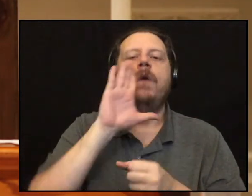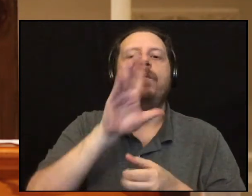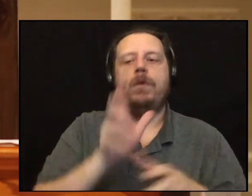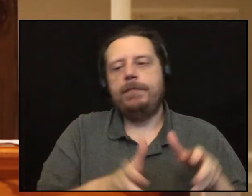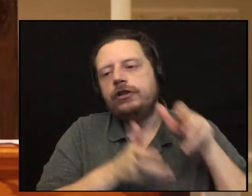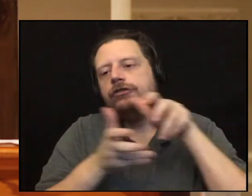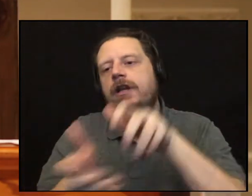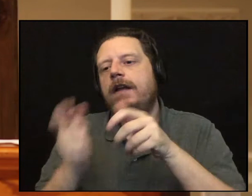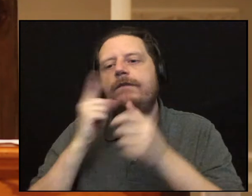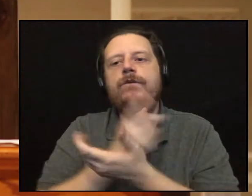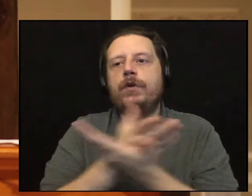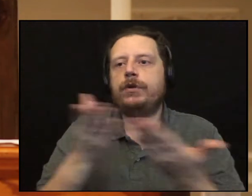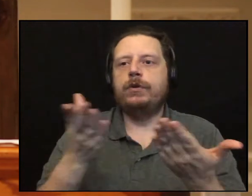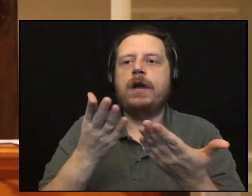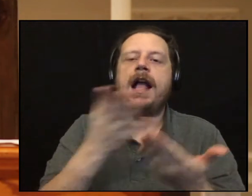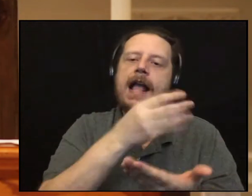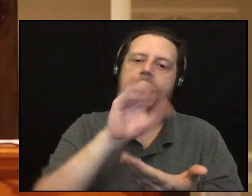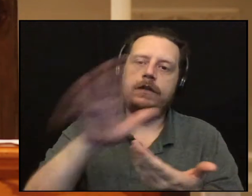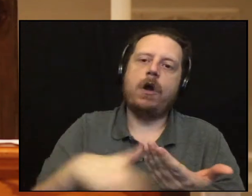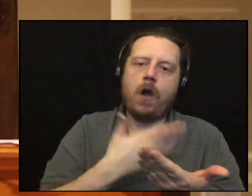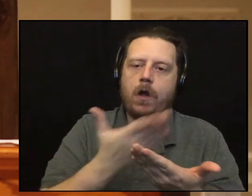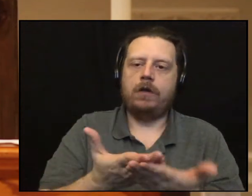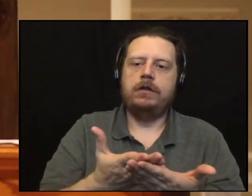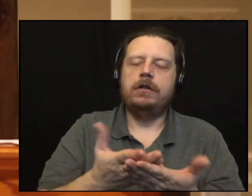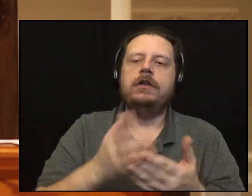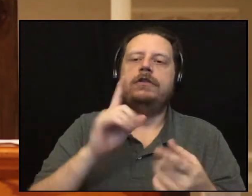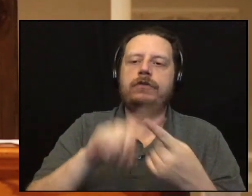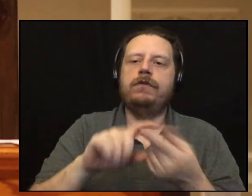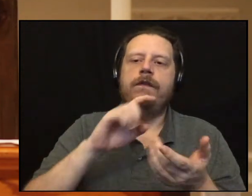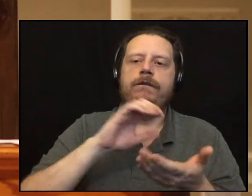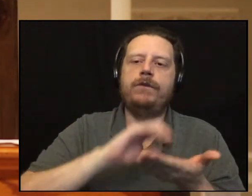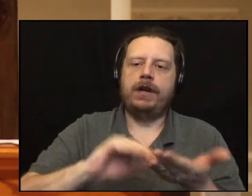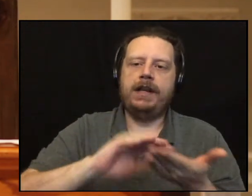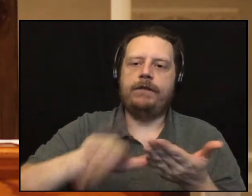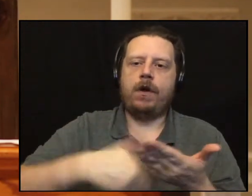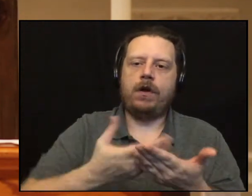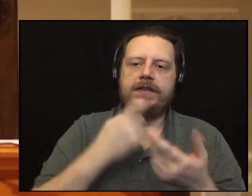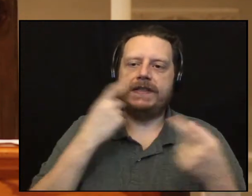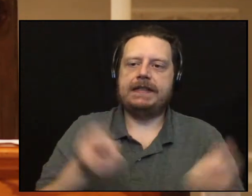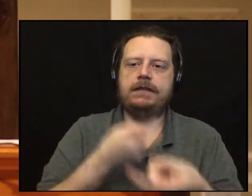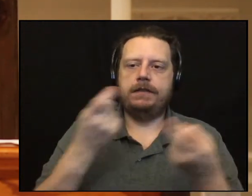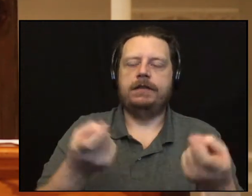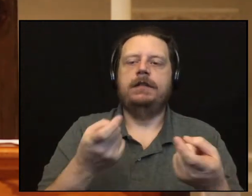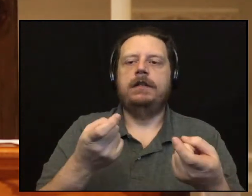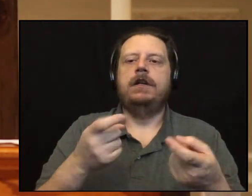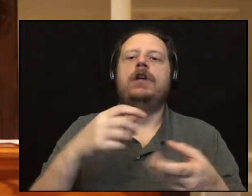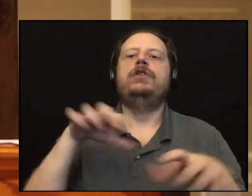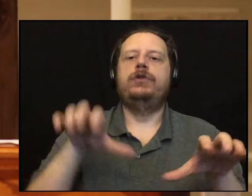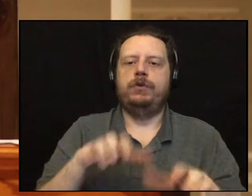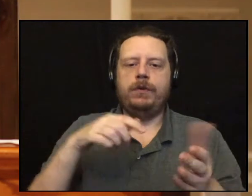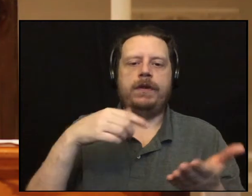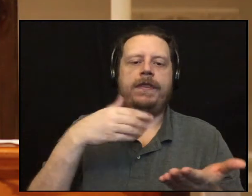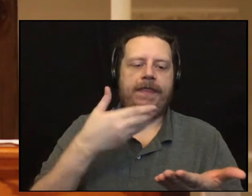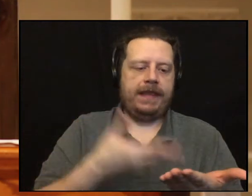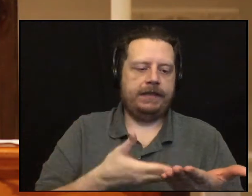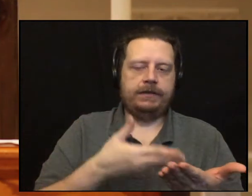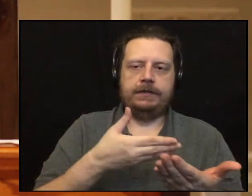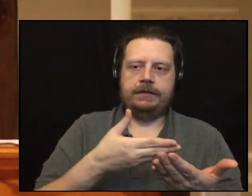you and for all for the forgiveness of sins. Do this in memory of me."